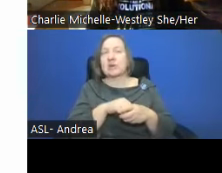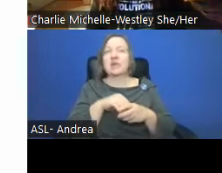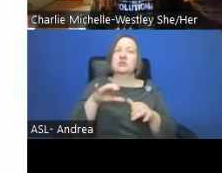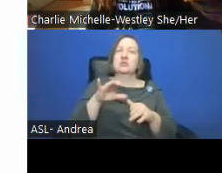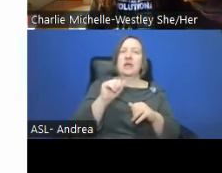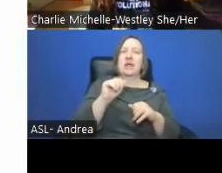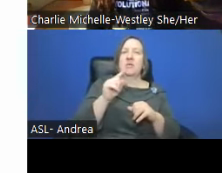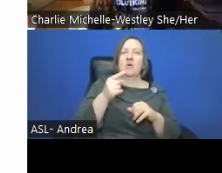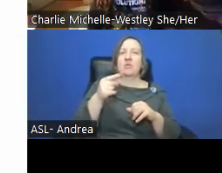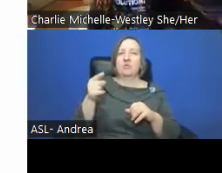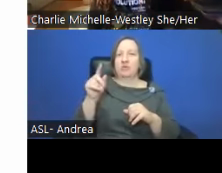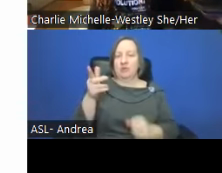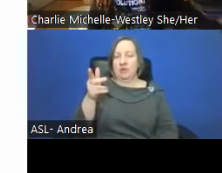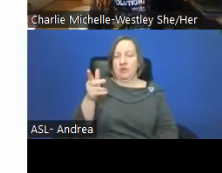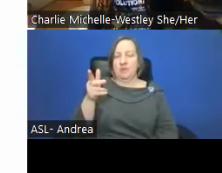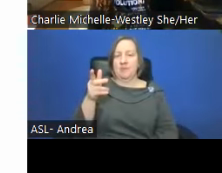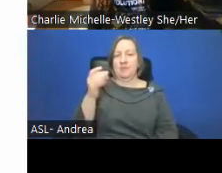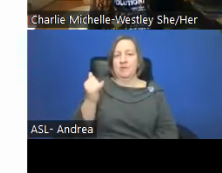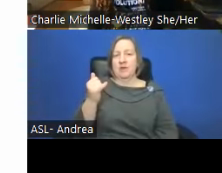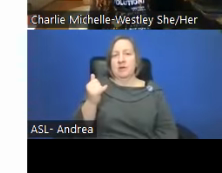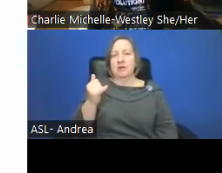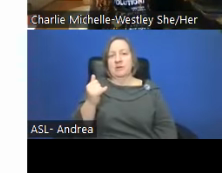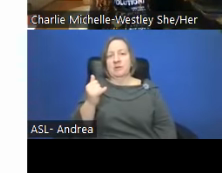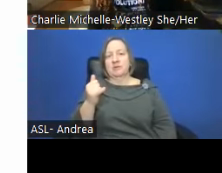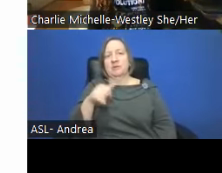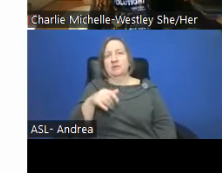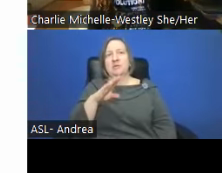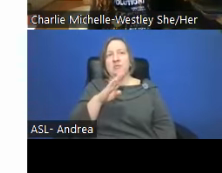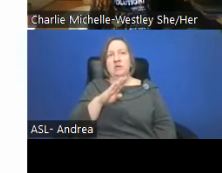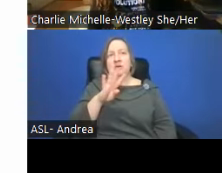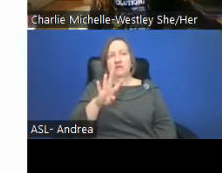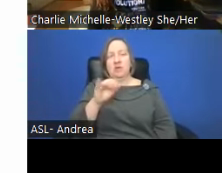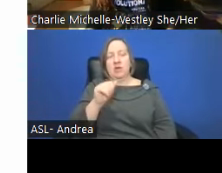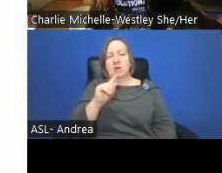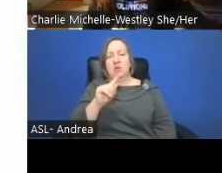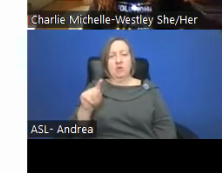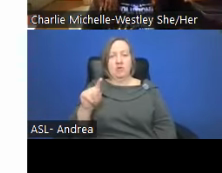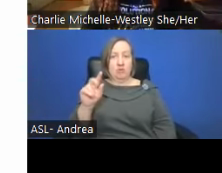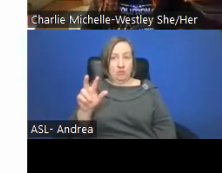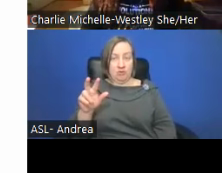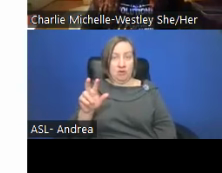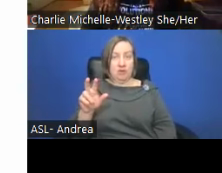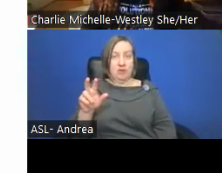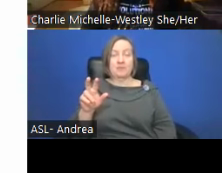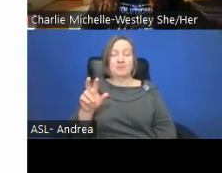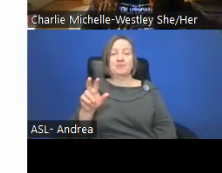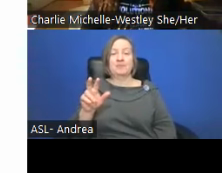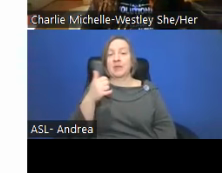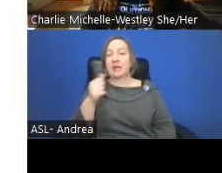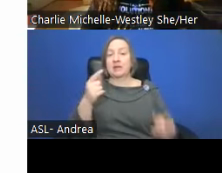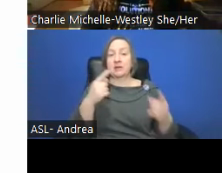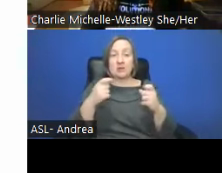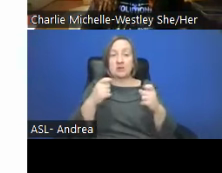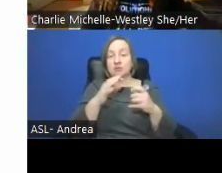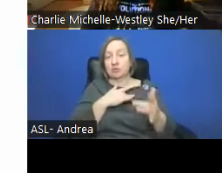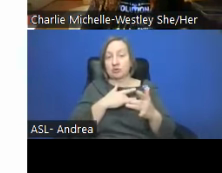1 through 3 Okay, at the moment. So this is B4, A 1 through 3. Are there any questions